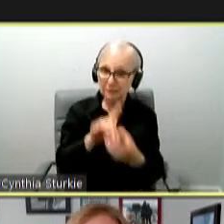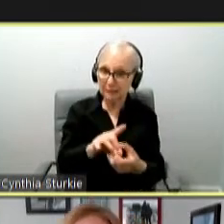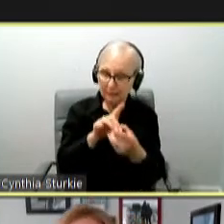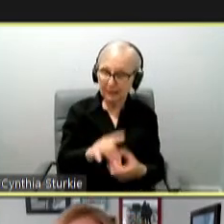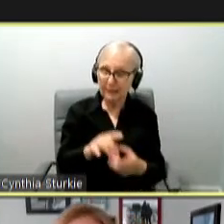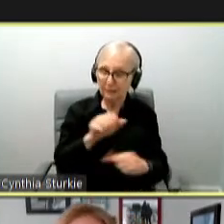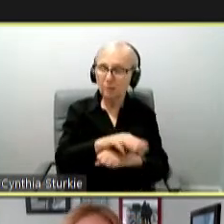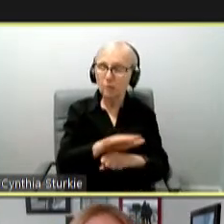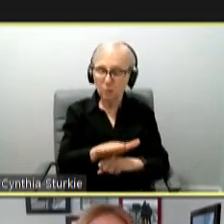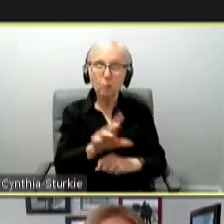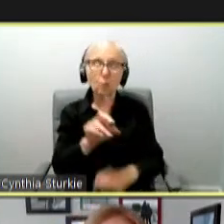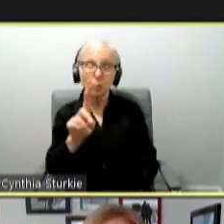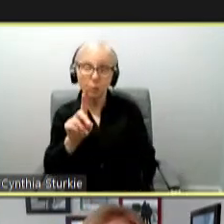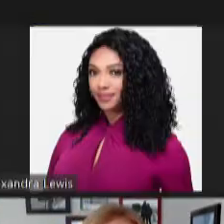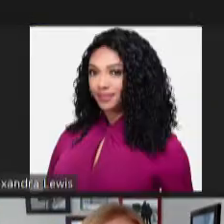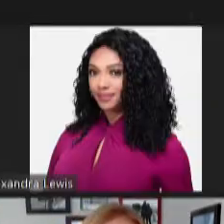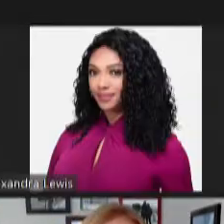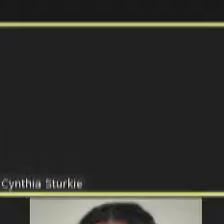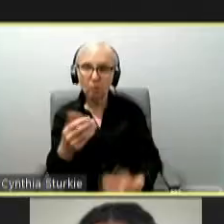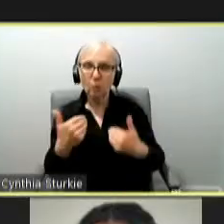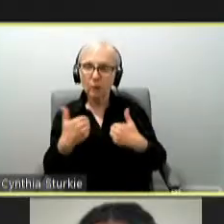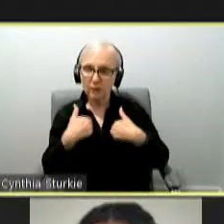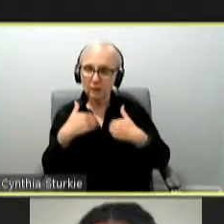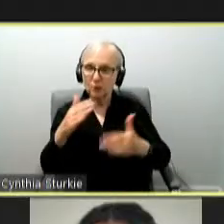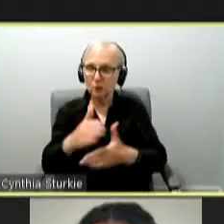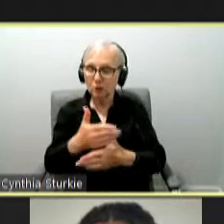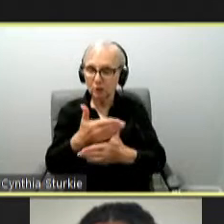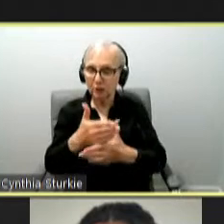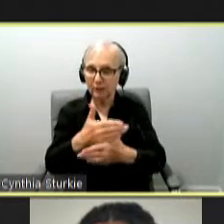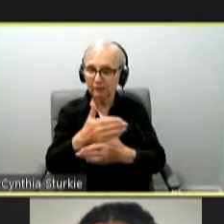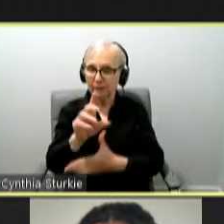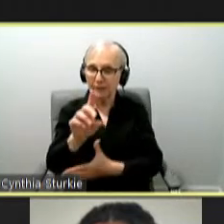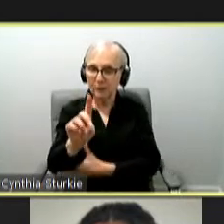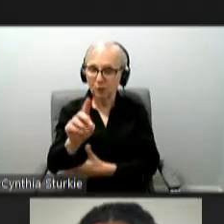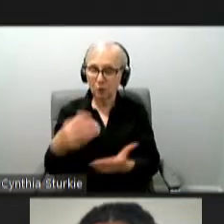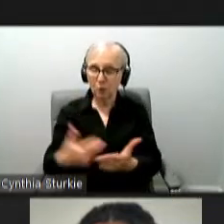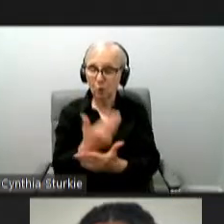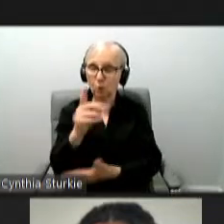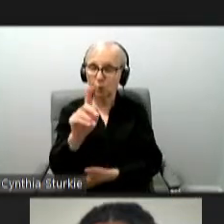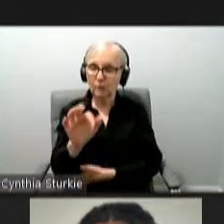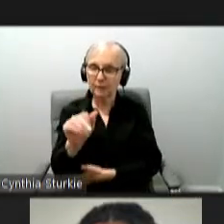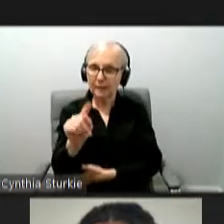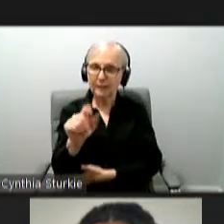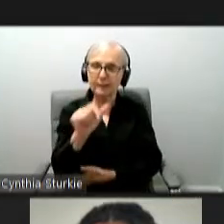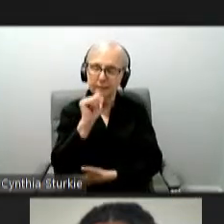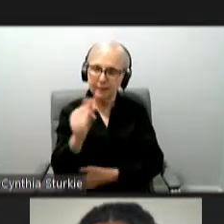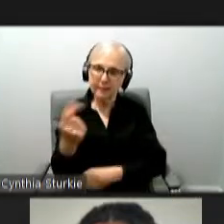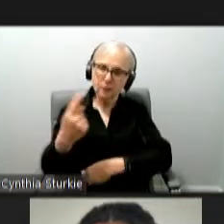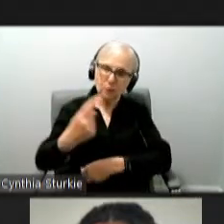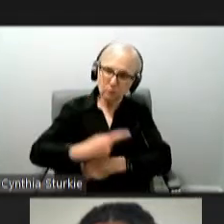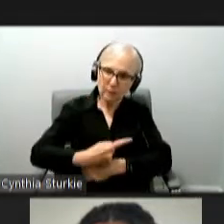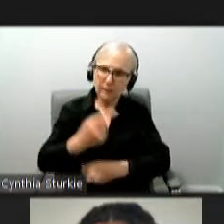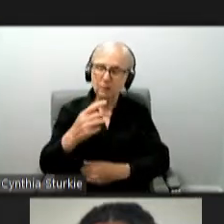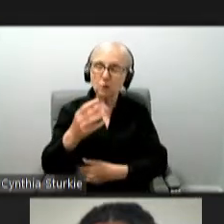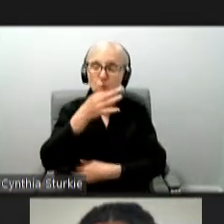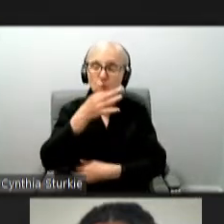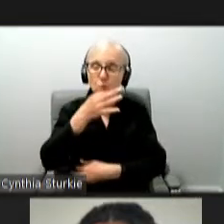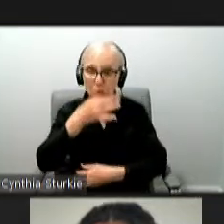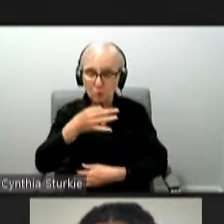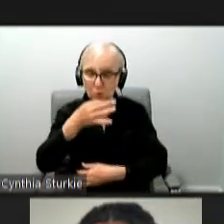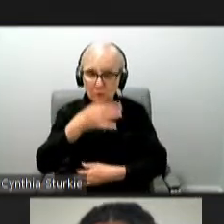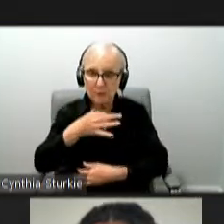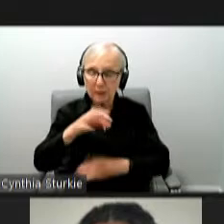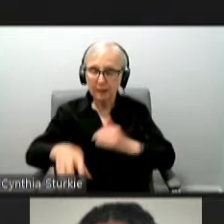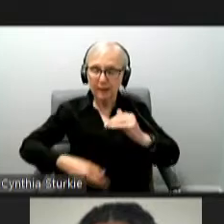We do, and we are actually going to be sharing some new data on this, if not today, then tomorrow. So very soon, we're going to